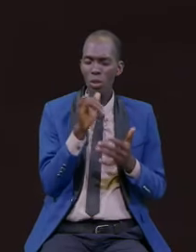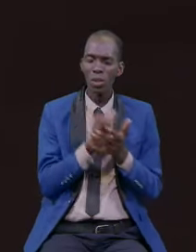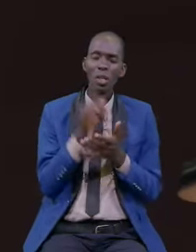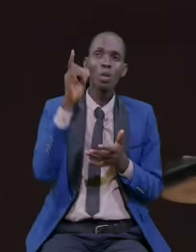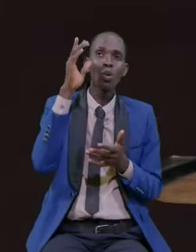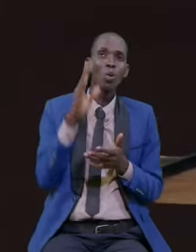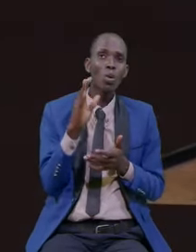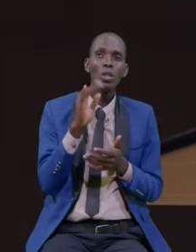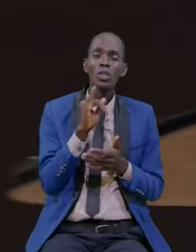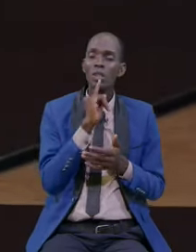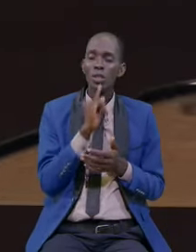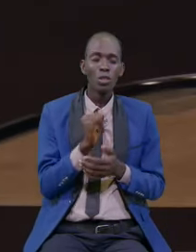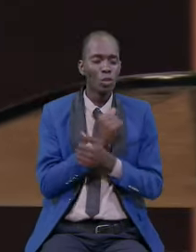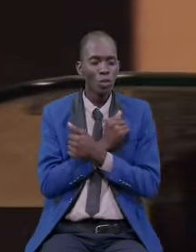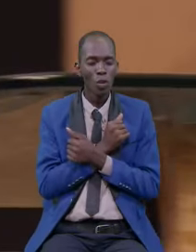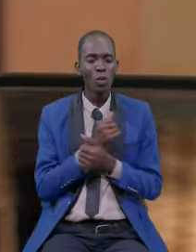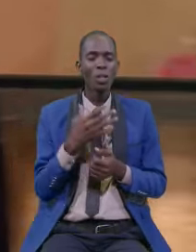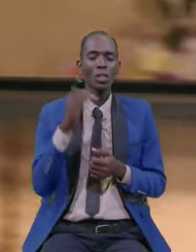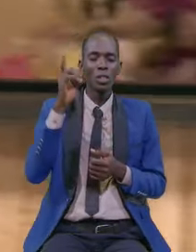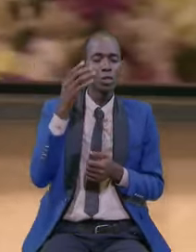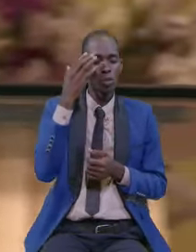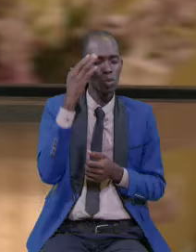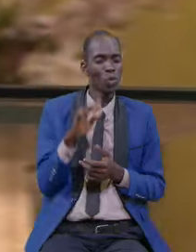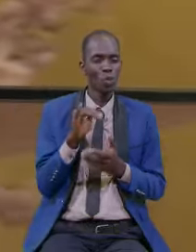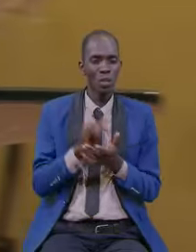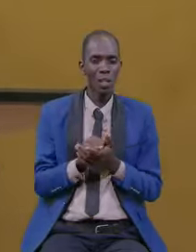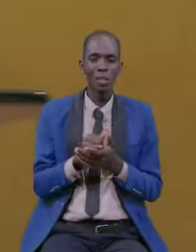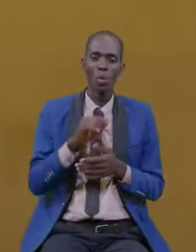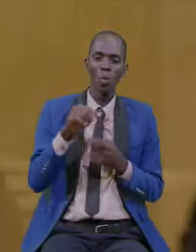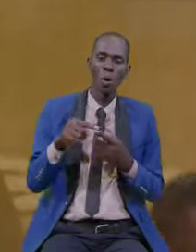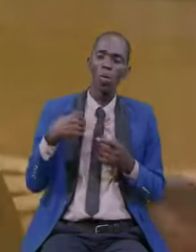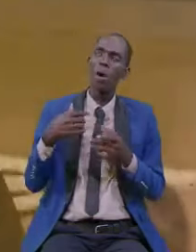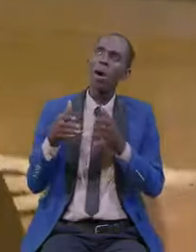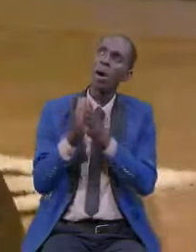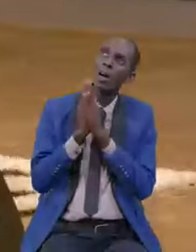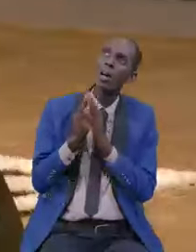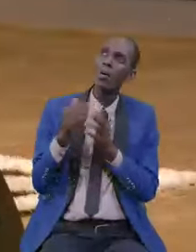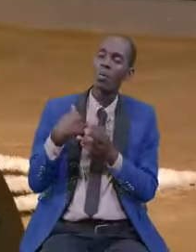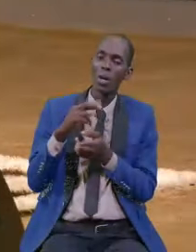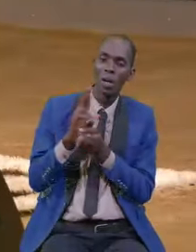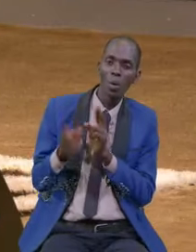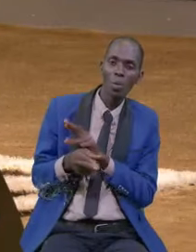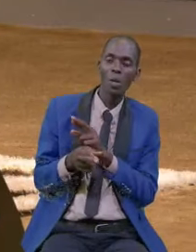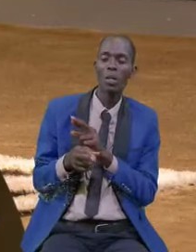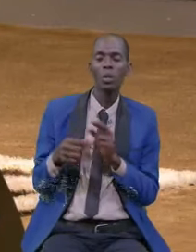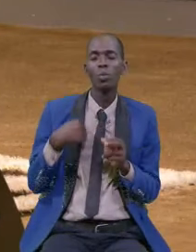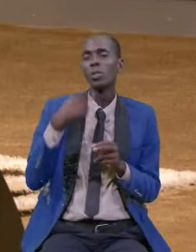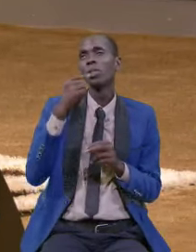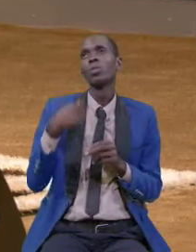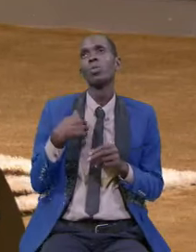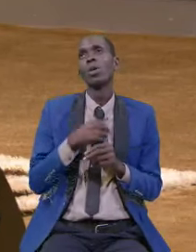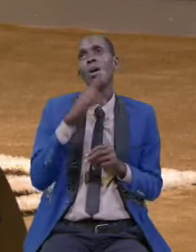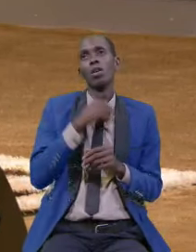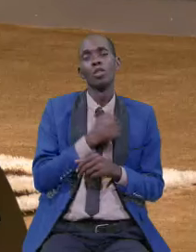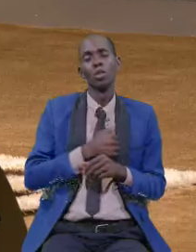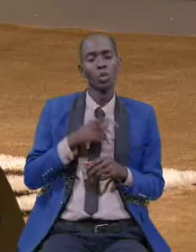know that if we ask him and we repent and we say we're sorry, did he know that he will pardon? Did